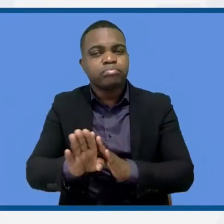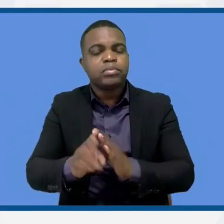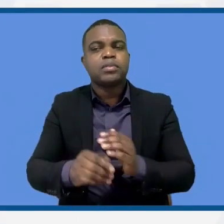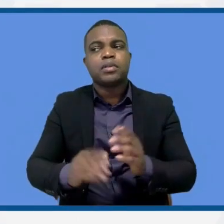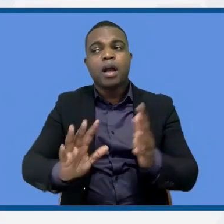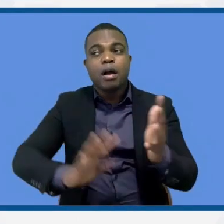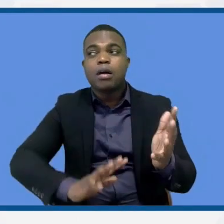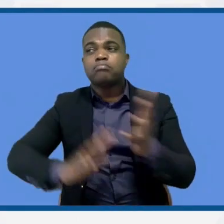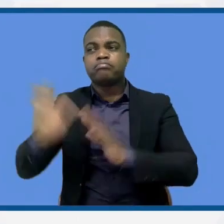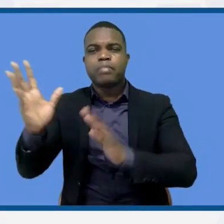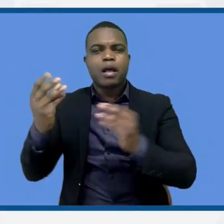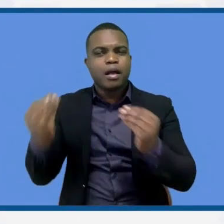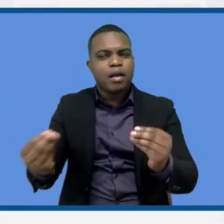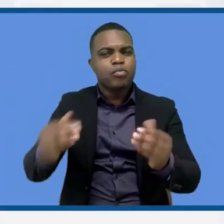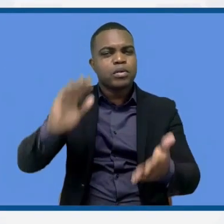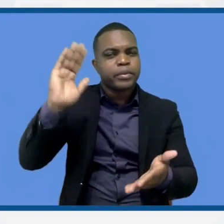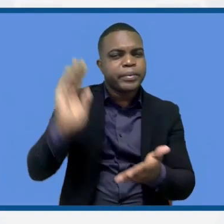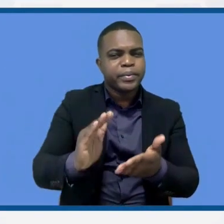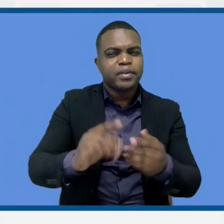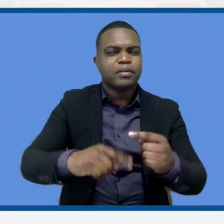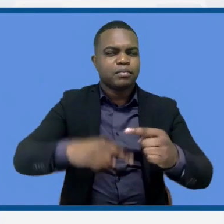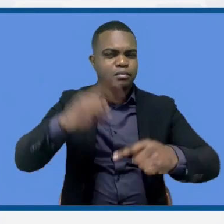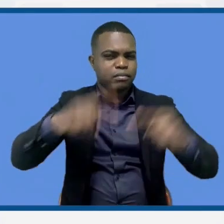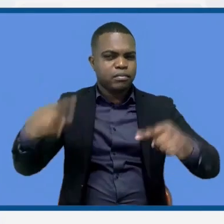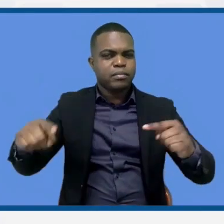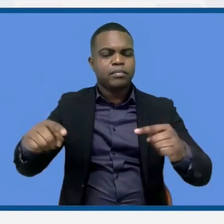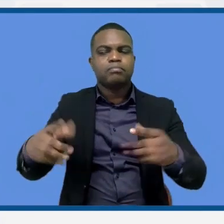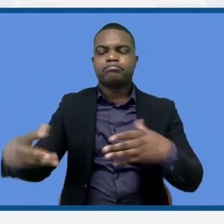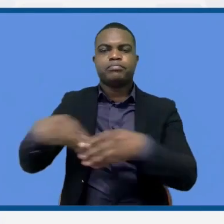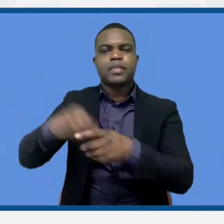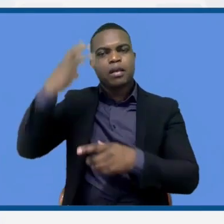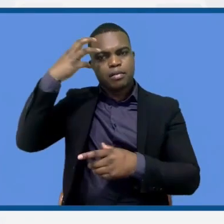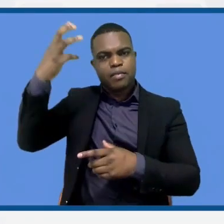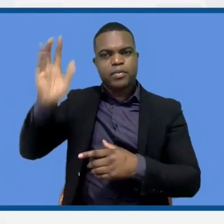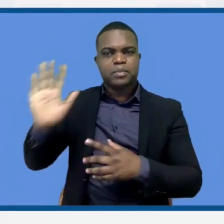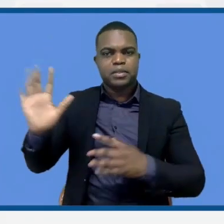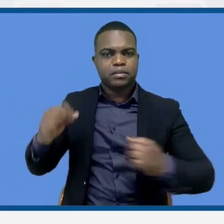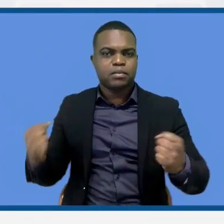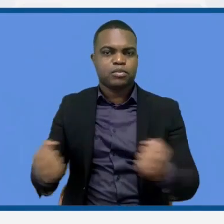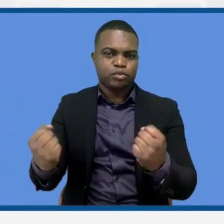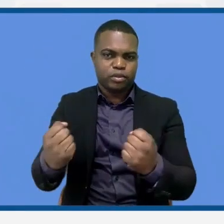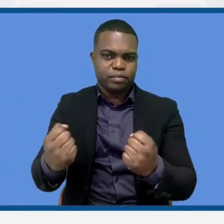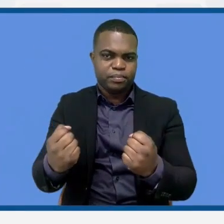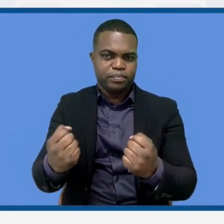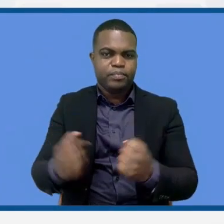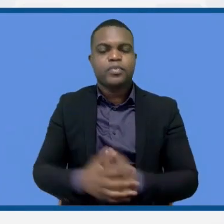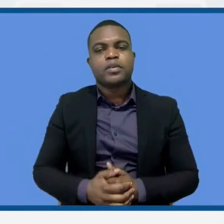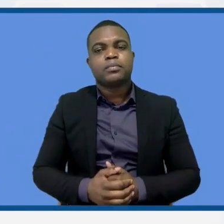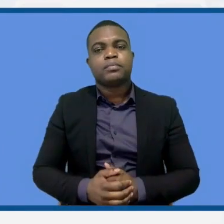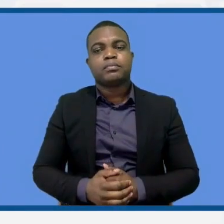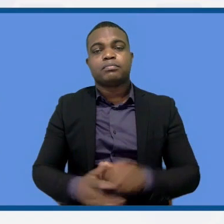volunteers, we also do the same thing to our government partners. And so what it means is that the methodology, the process, and the way of doing